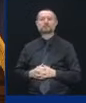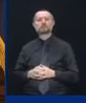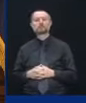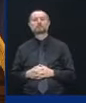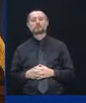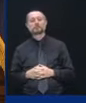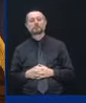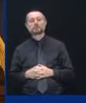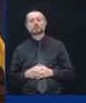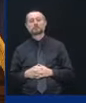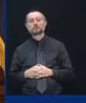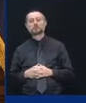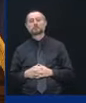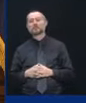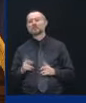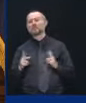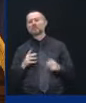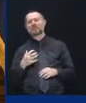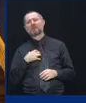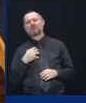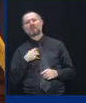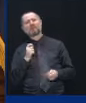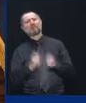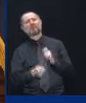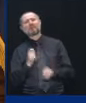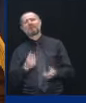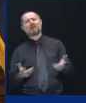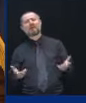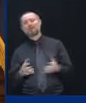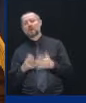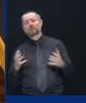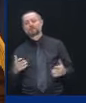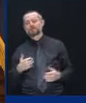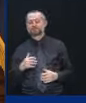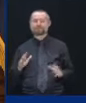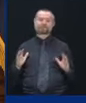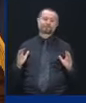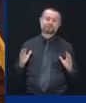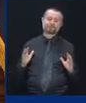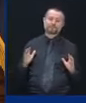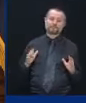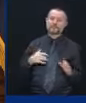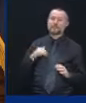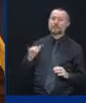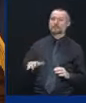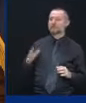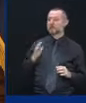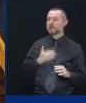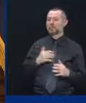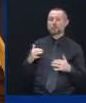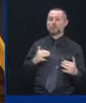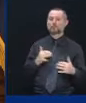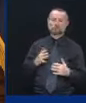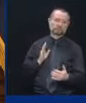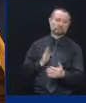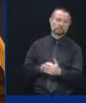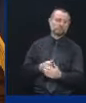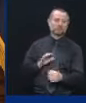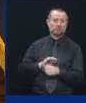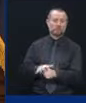lot of changes. Yeah, welcome to the war, my friend.